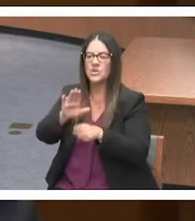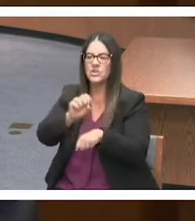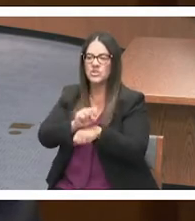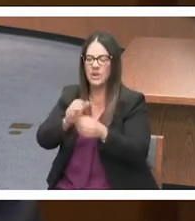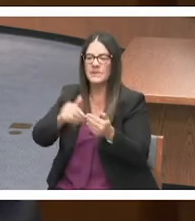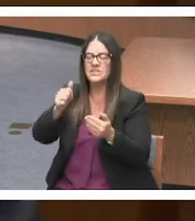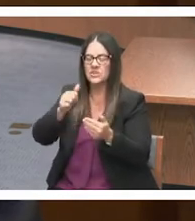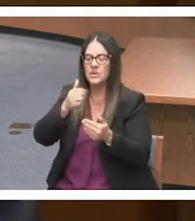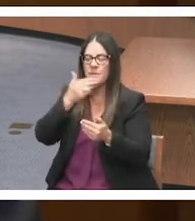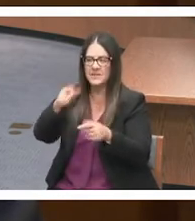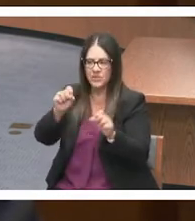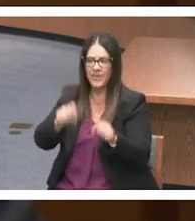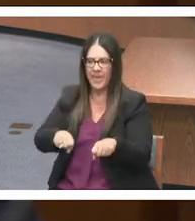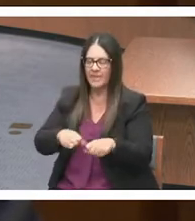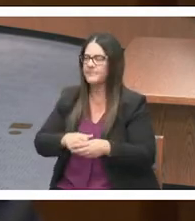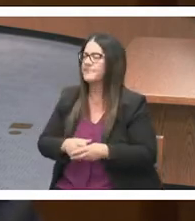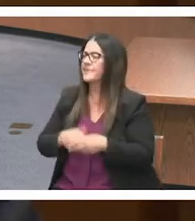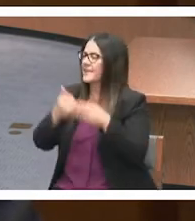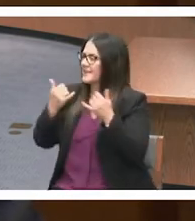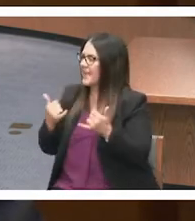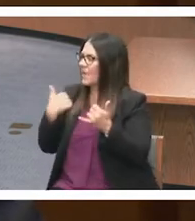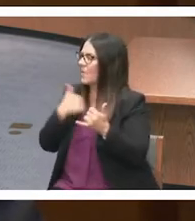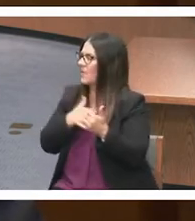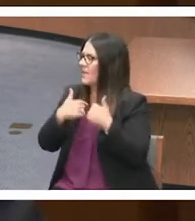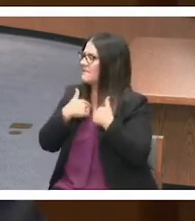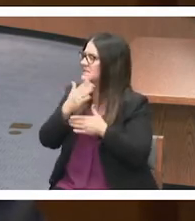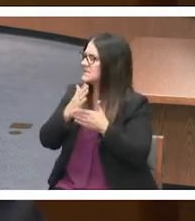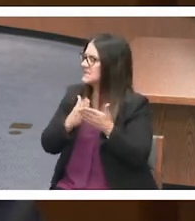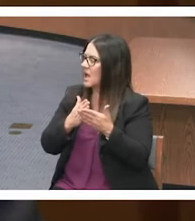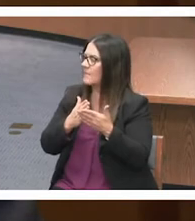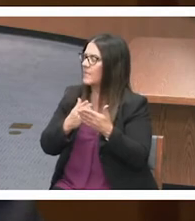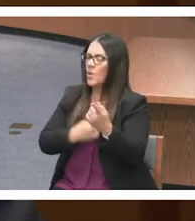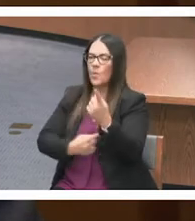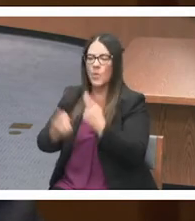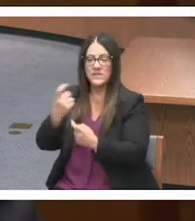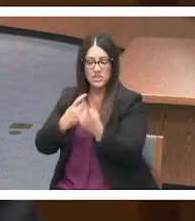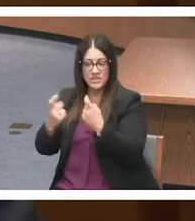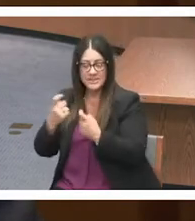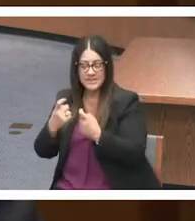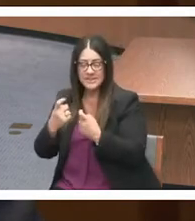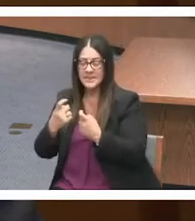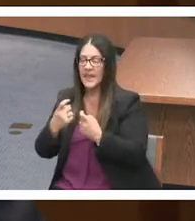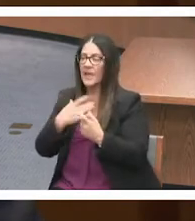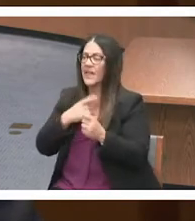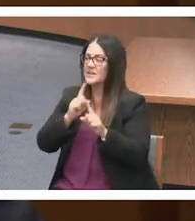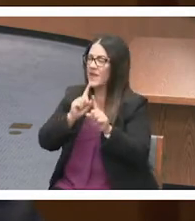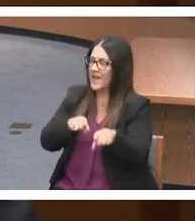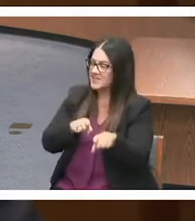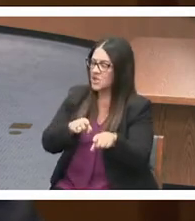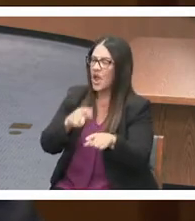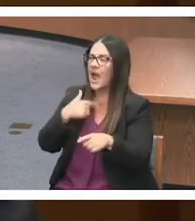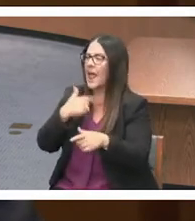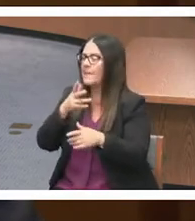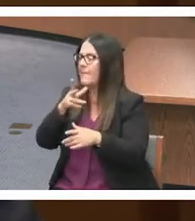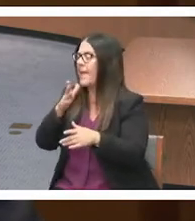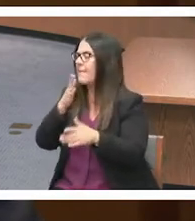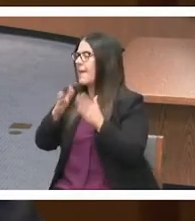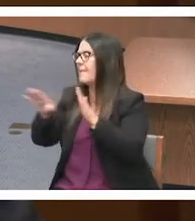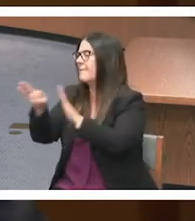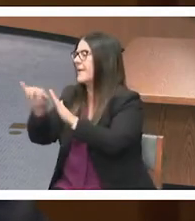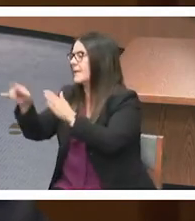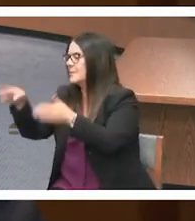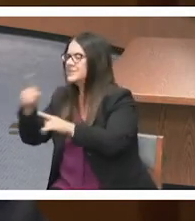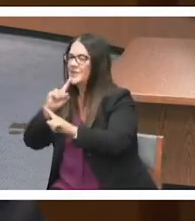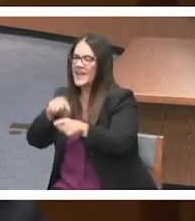and comments. And we've got some members of our secretary's team that I might put on the spot if I don't know an answer to this